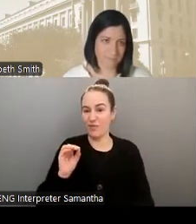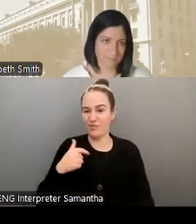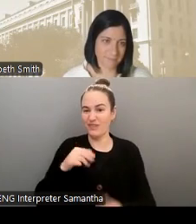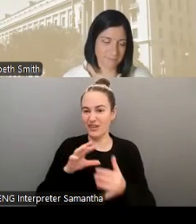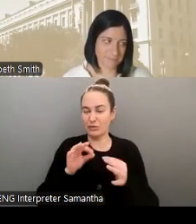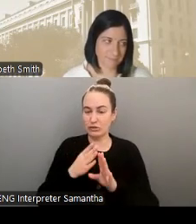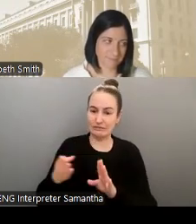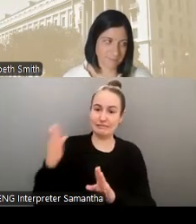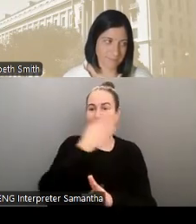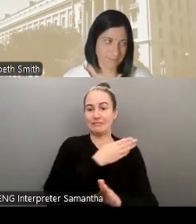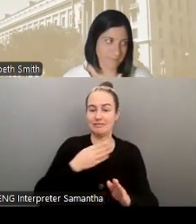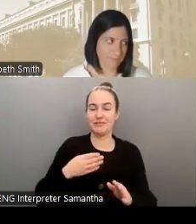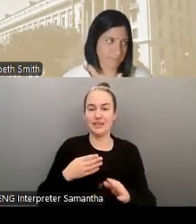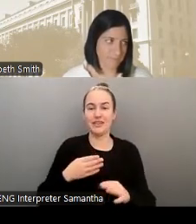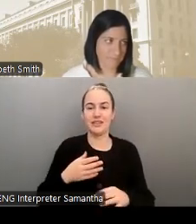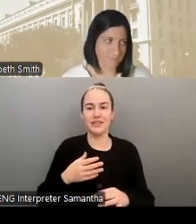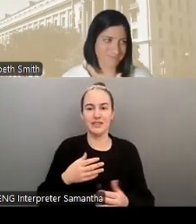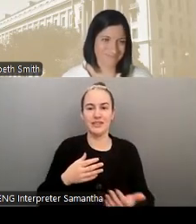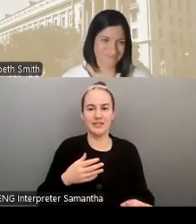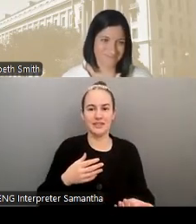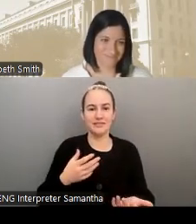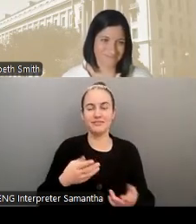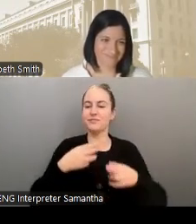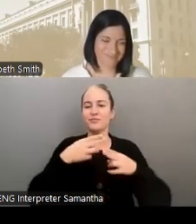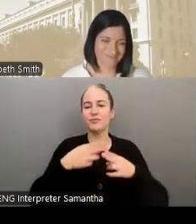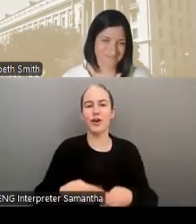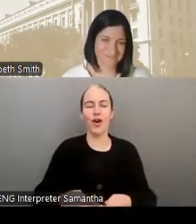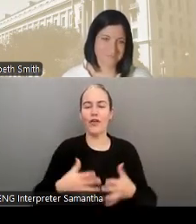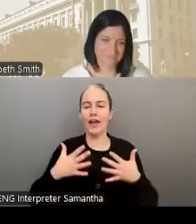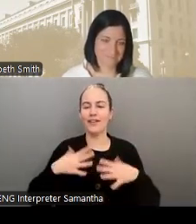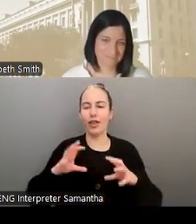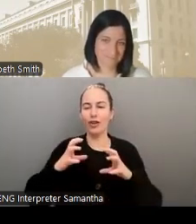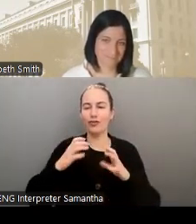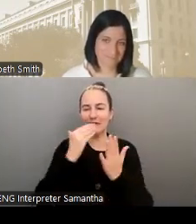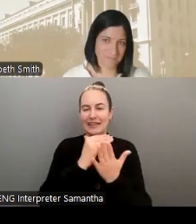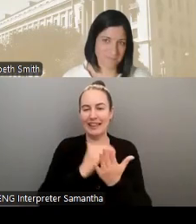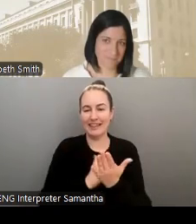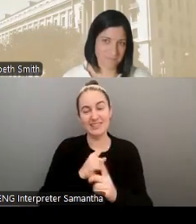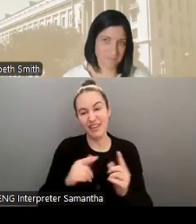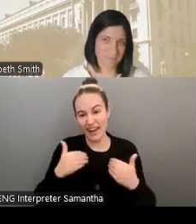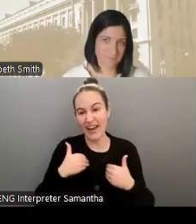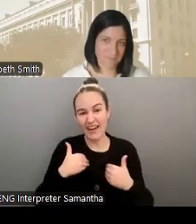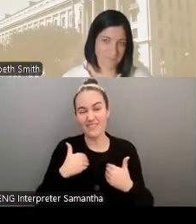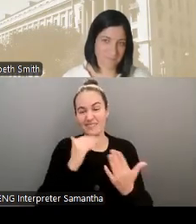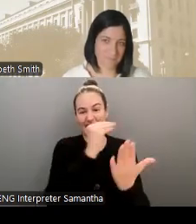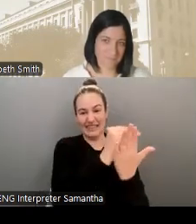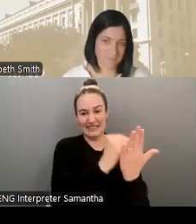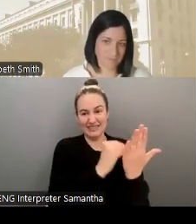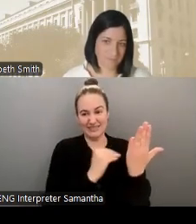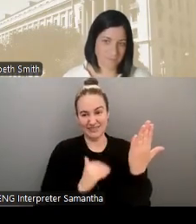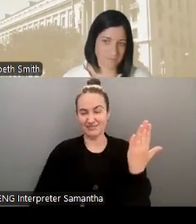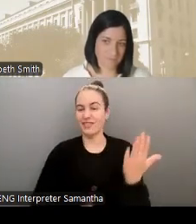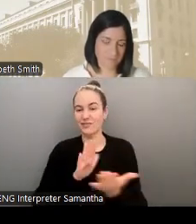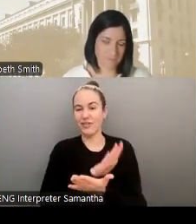presentation, we kind of refer to it as the laundry list, but there is a little bit of a laundry list of documentation that we request.